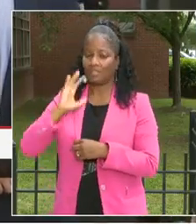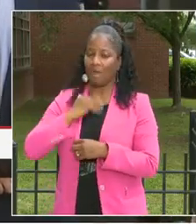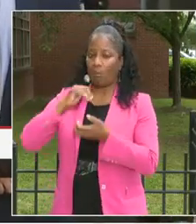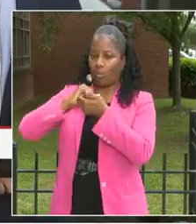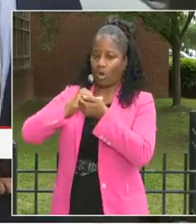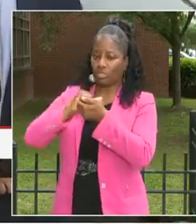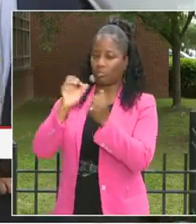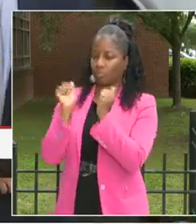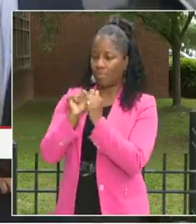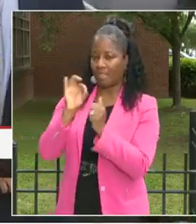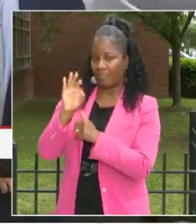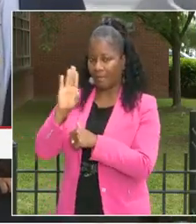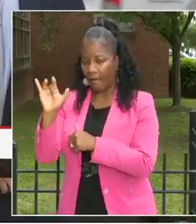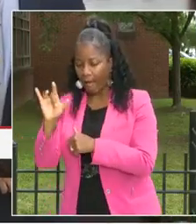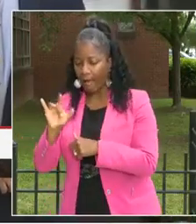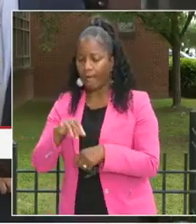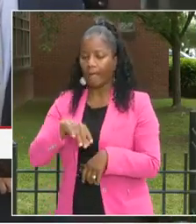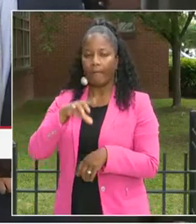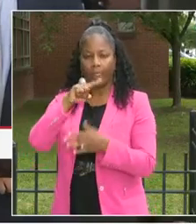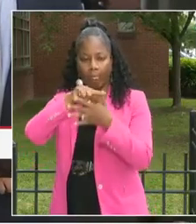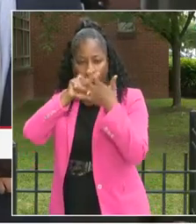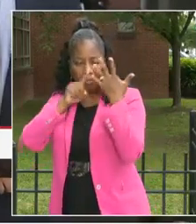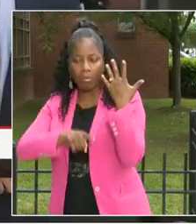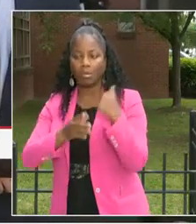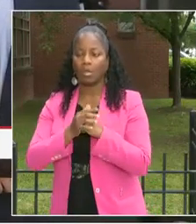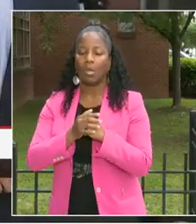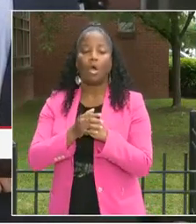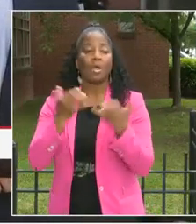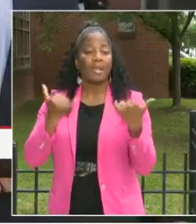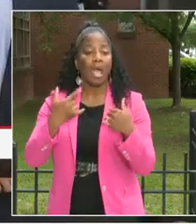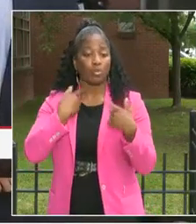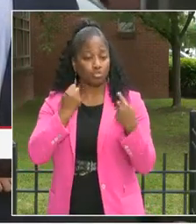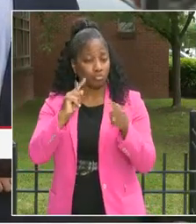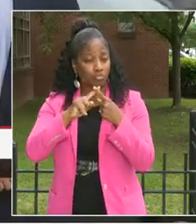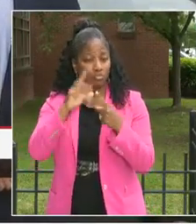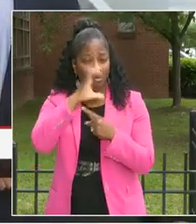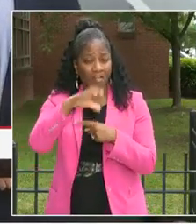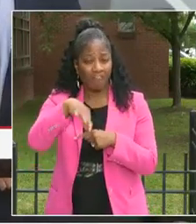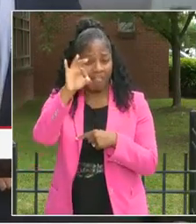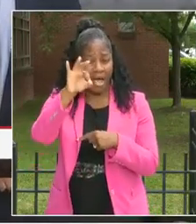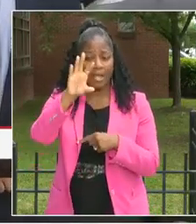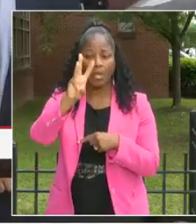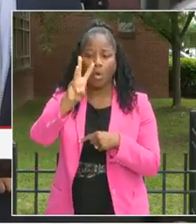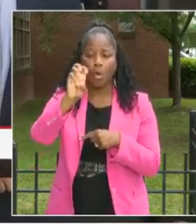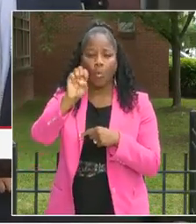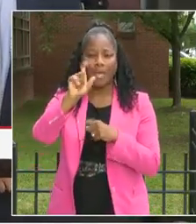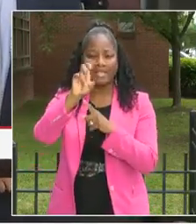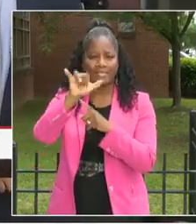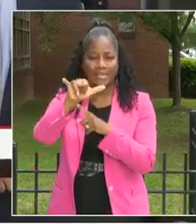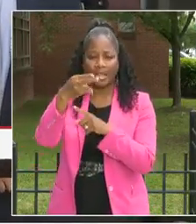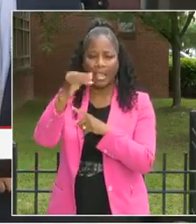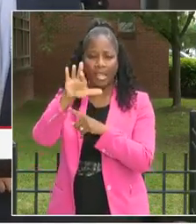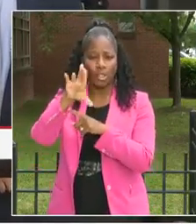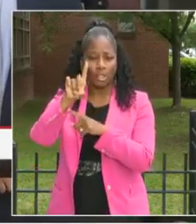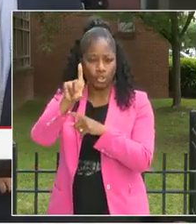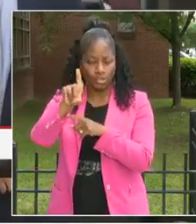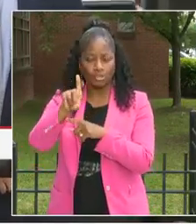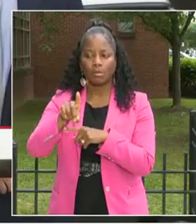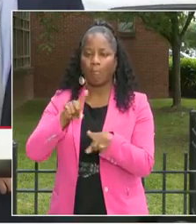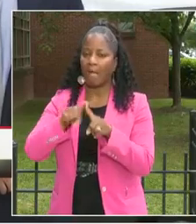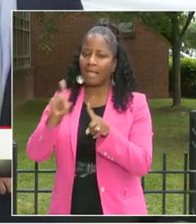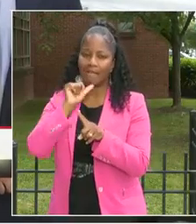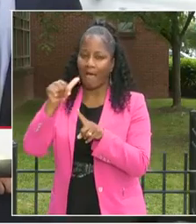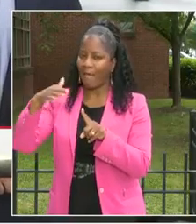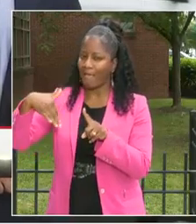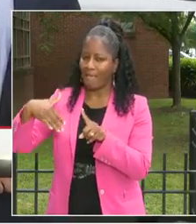is not over. We are continuing our work to locate Wesley Hillard, who was indicted but is not yet in custody.